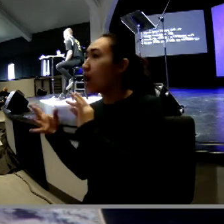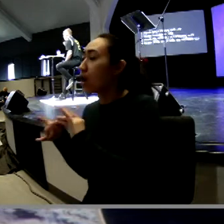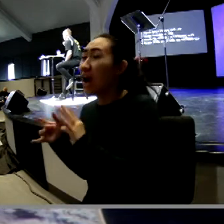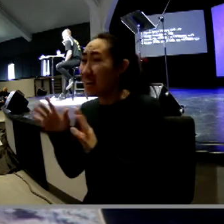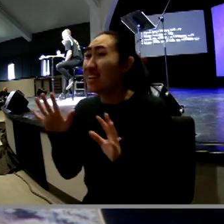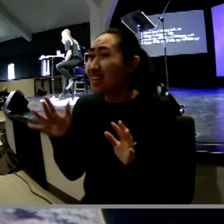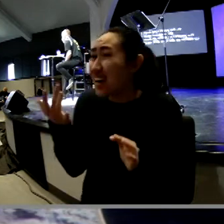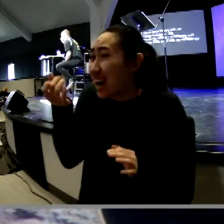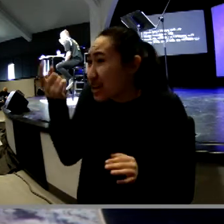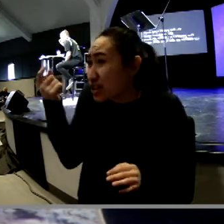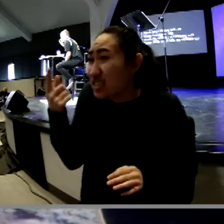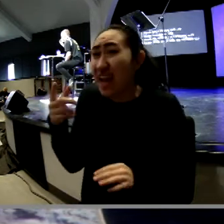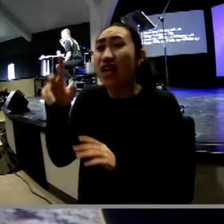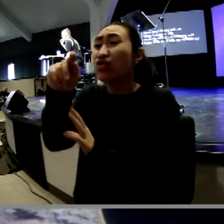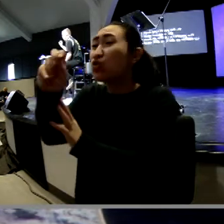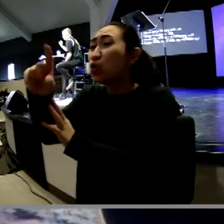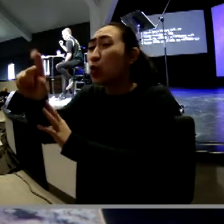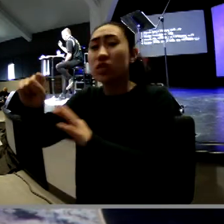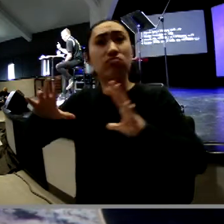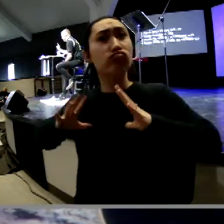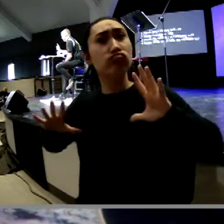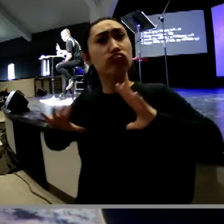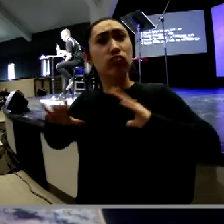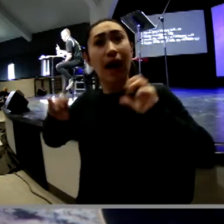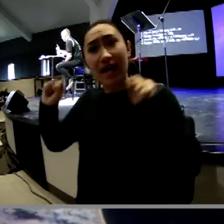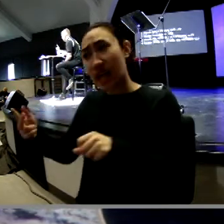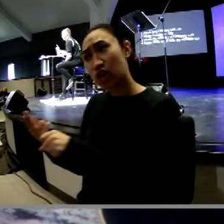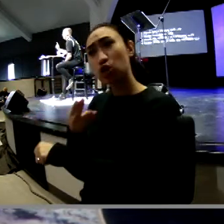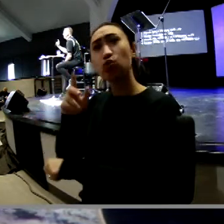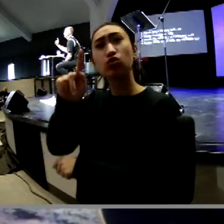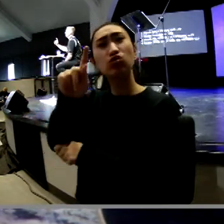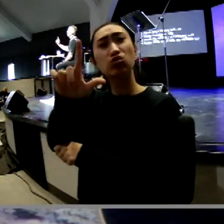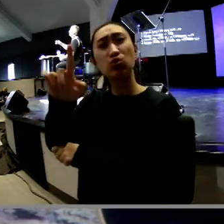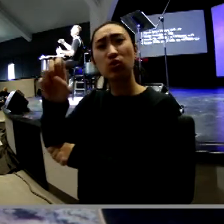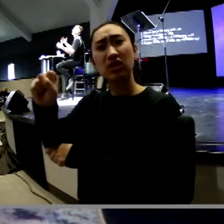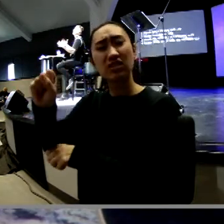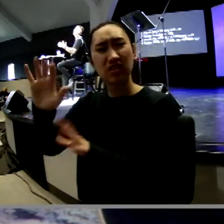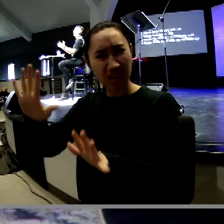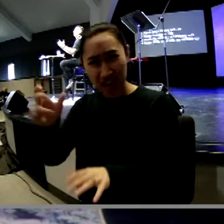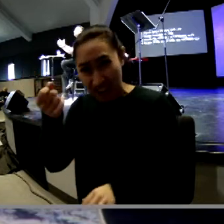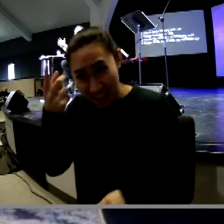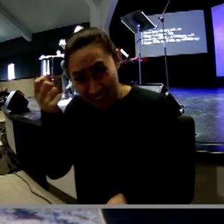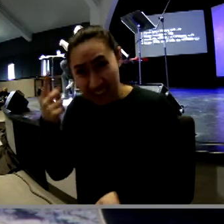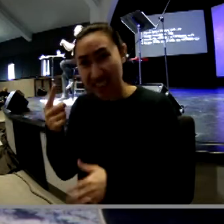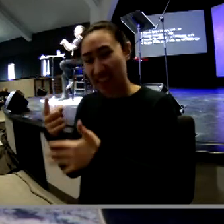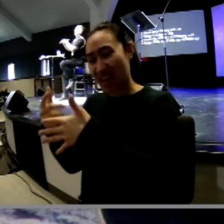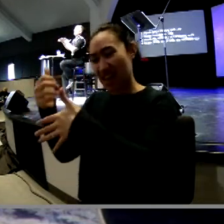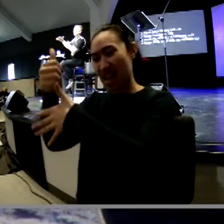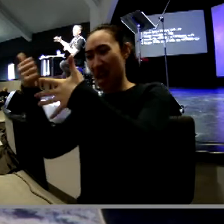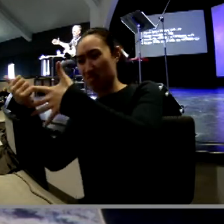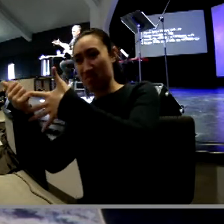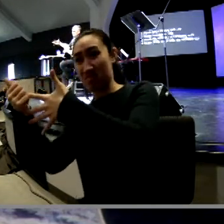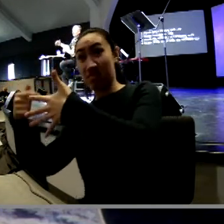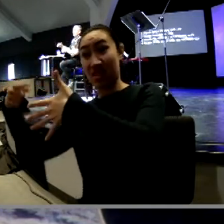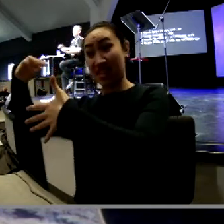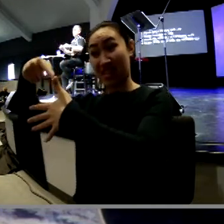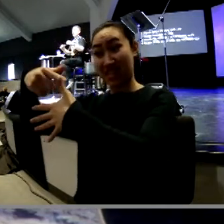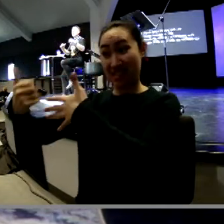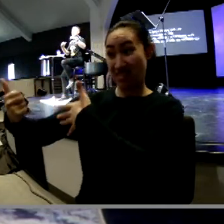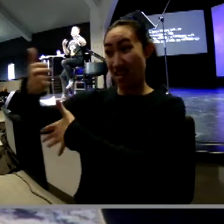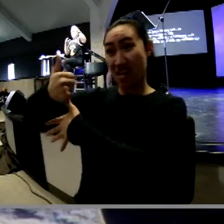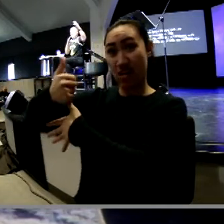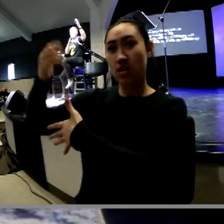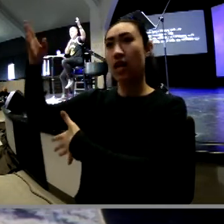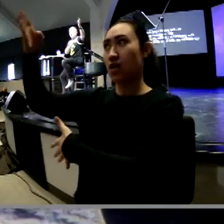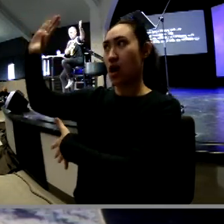let's let those things be secondary to a parable of Christ. Let's those things support and give us other light, but